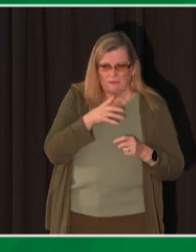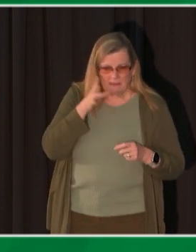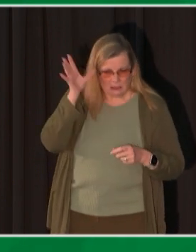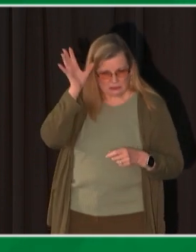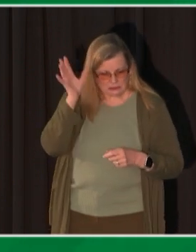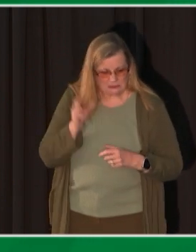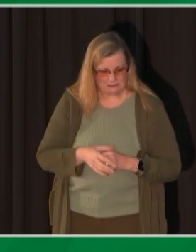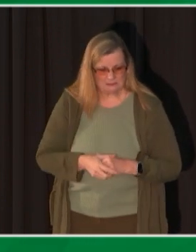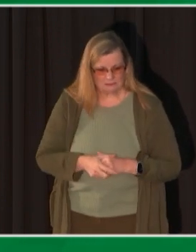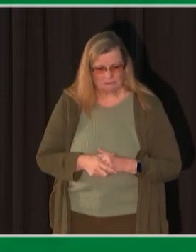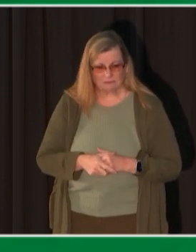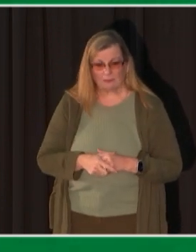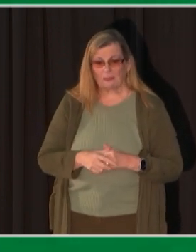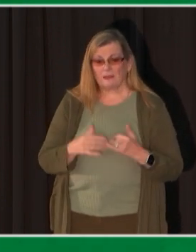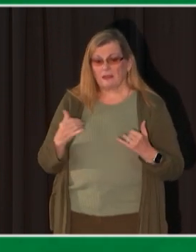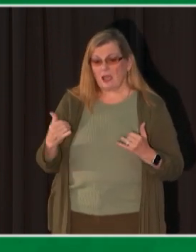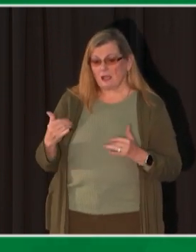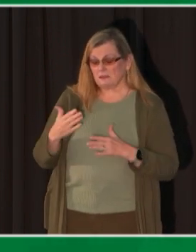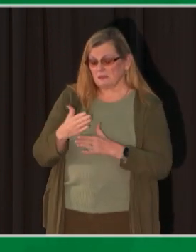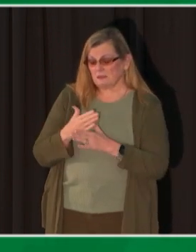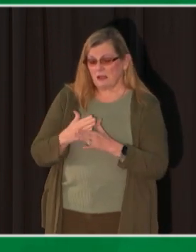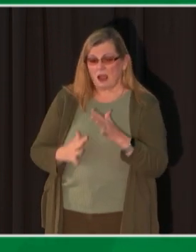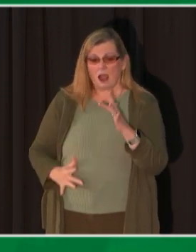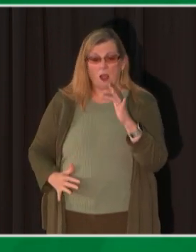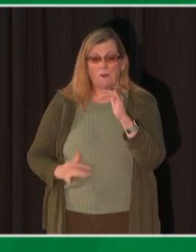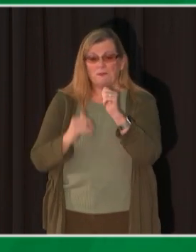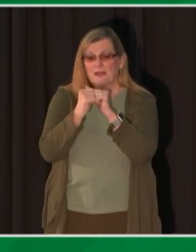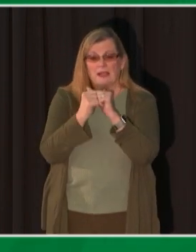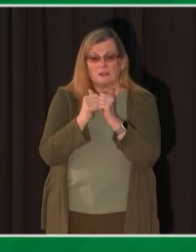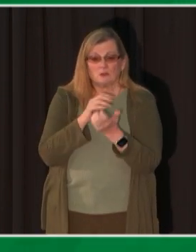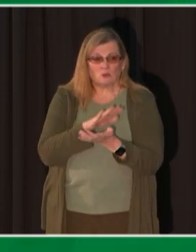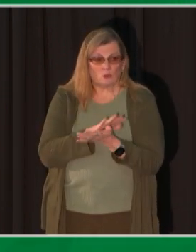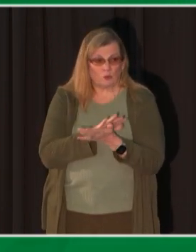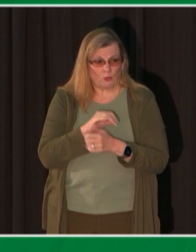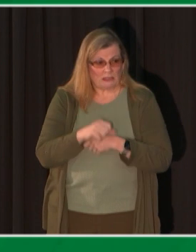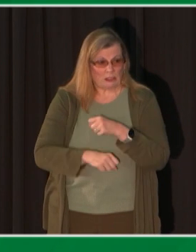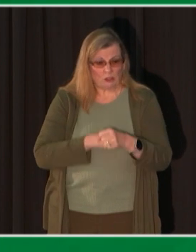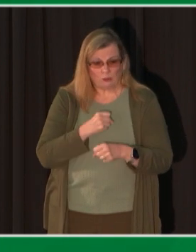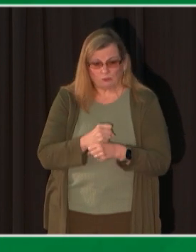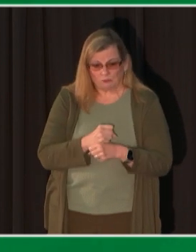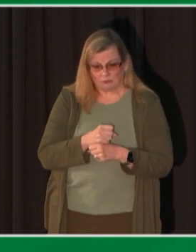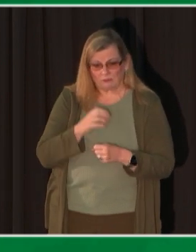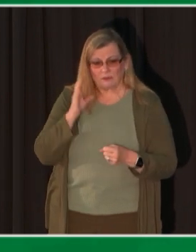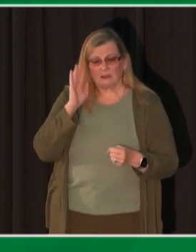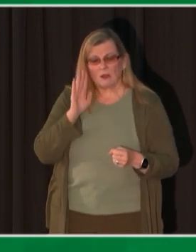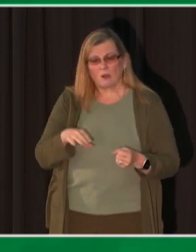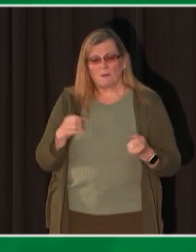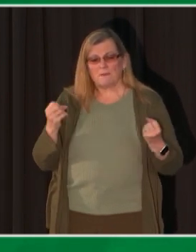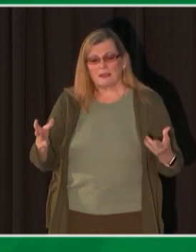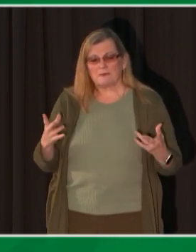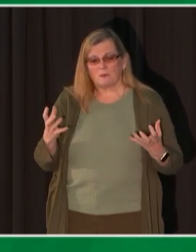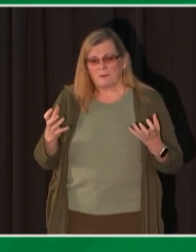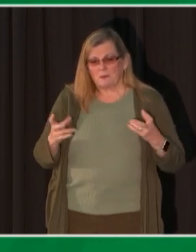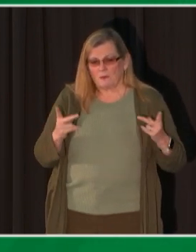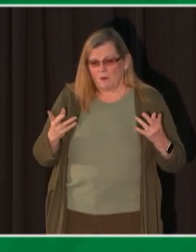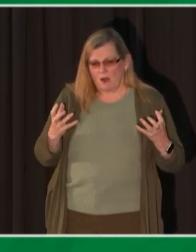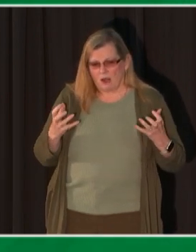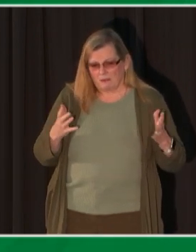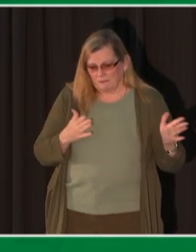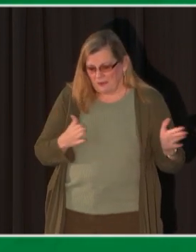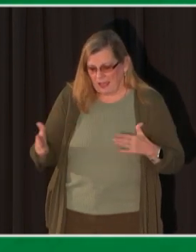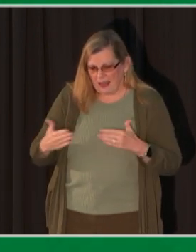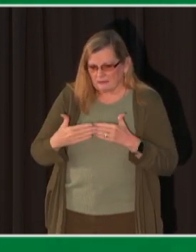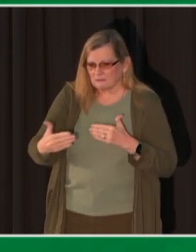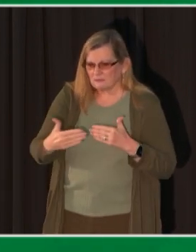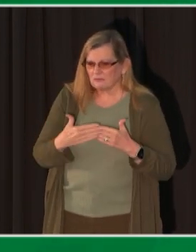the current school year. I know a lot of people are very eager to make plans as we are. So